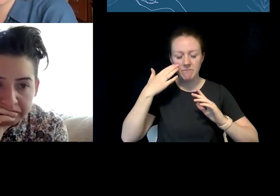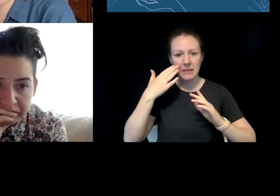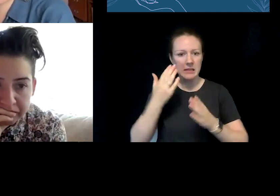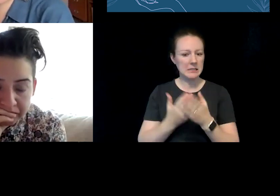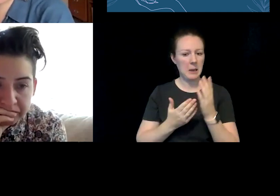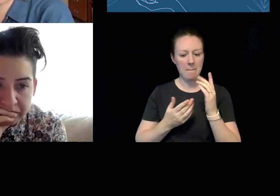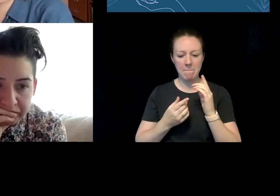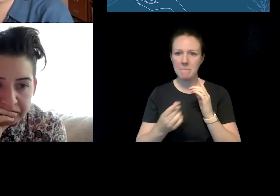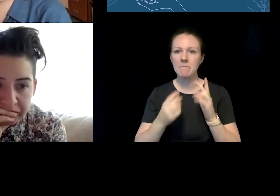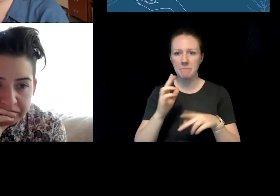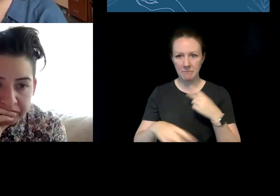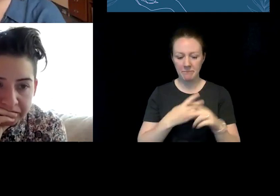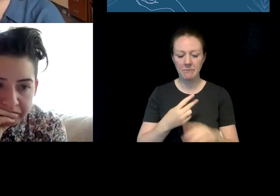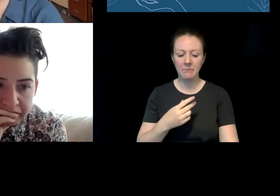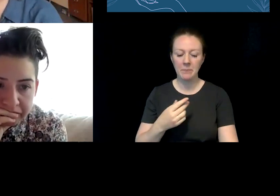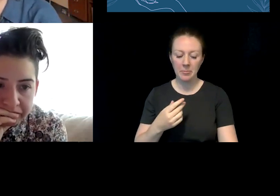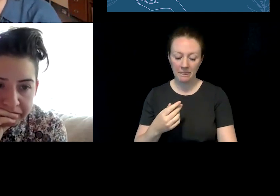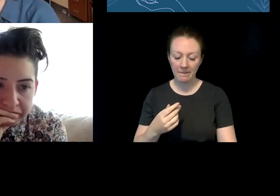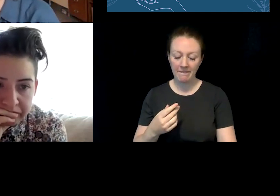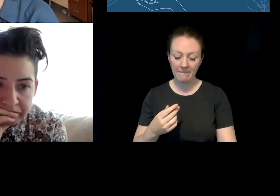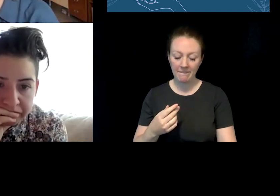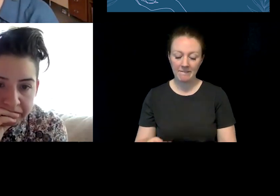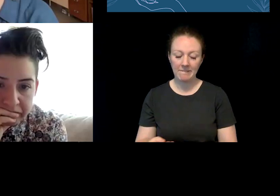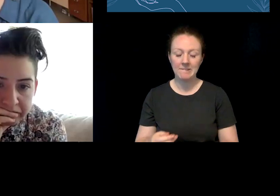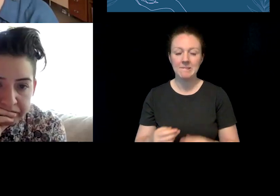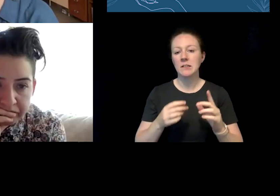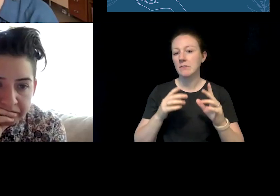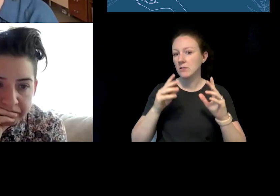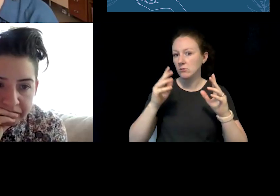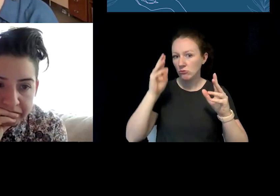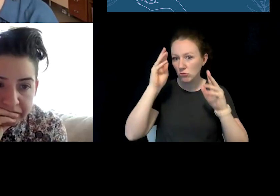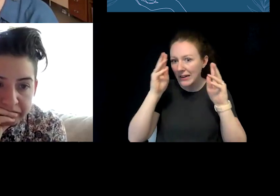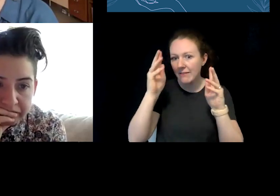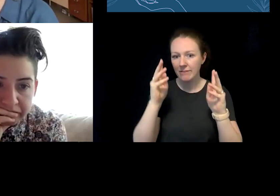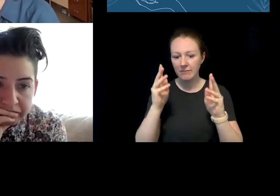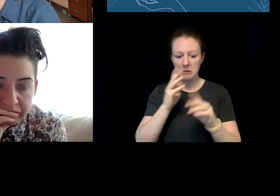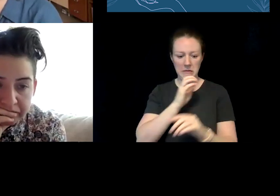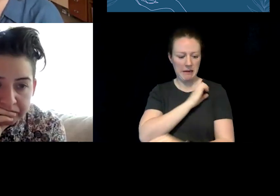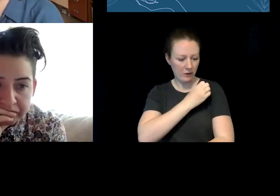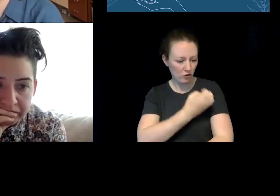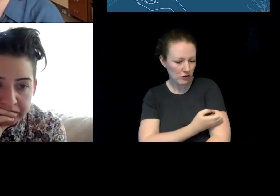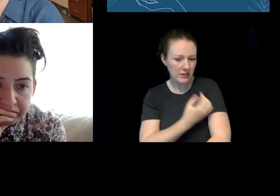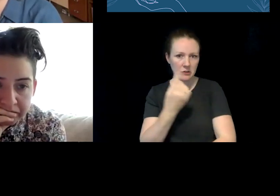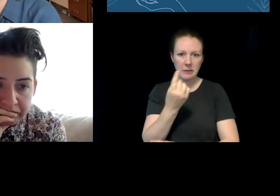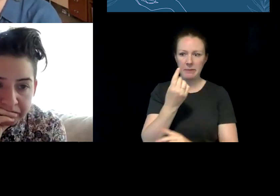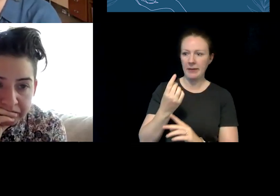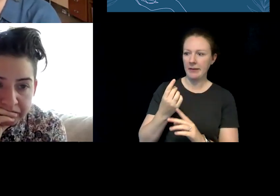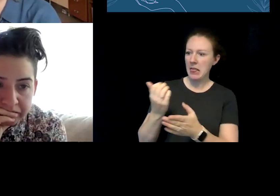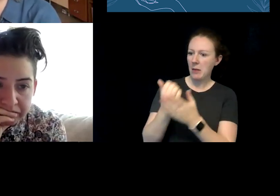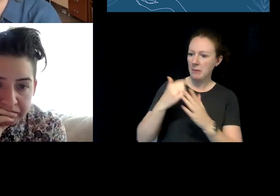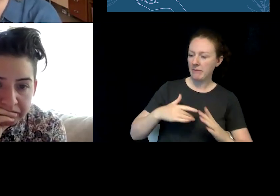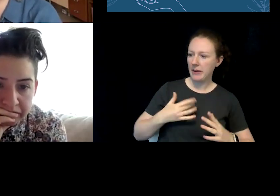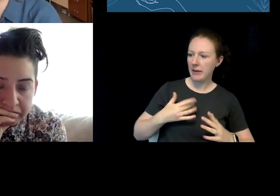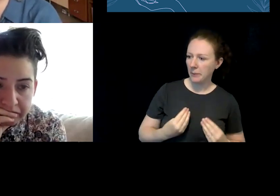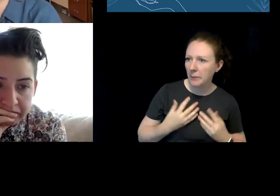kind of creative energy or connecting to a muse, or something is happening in me that I can't explain, but I